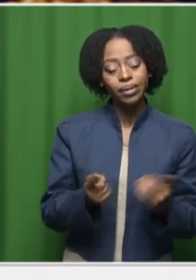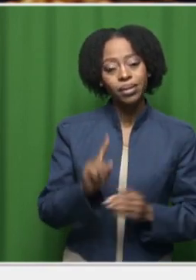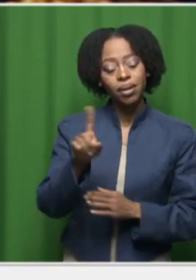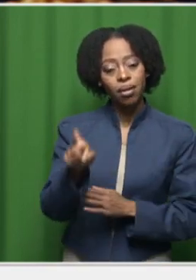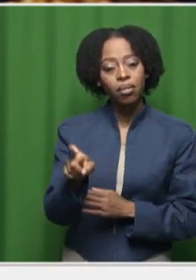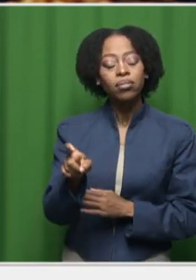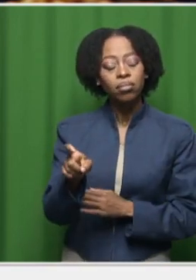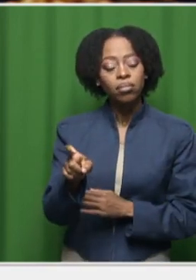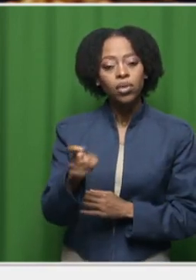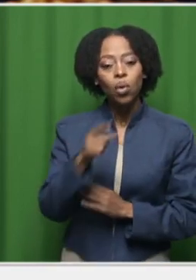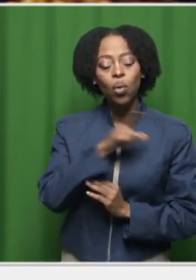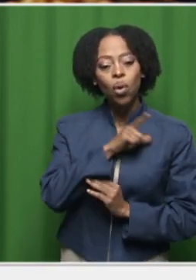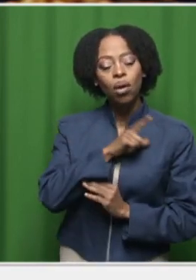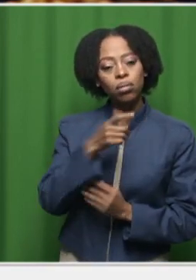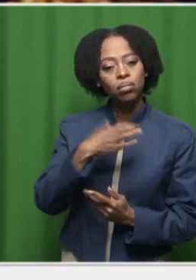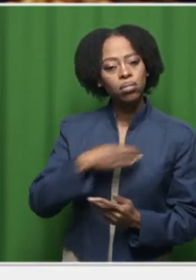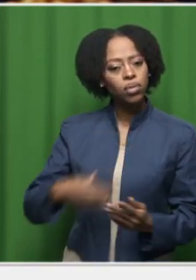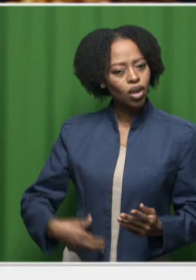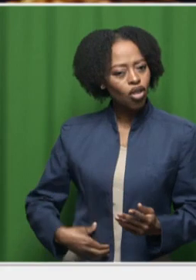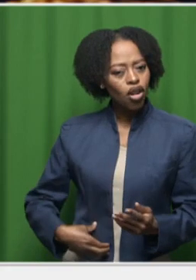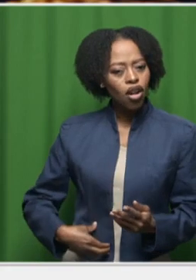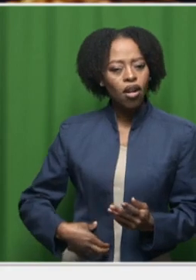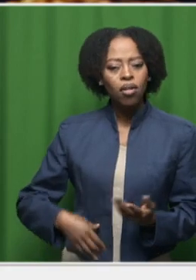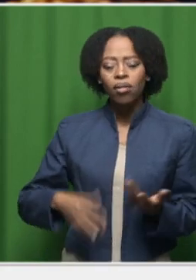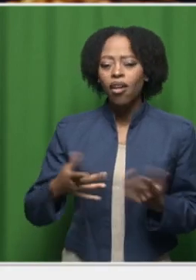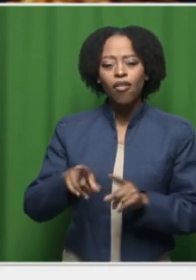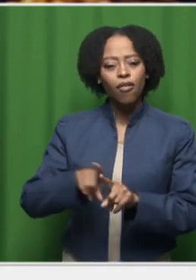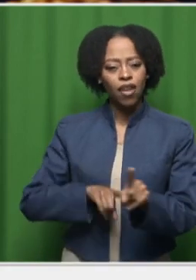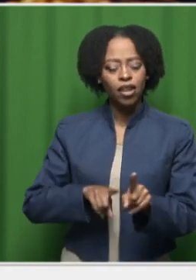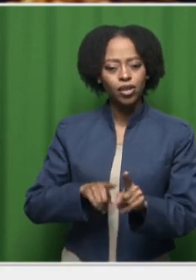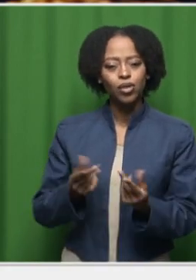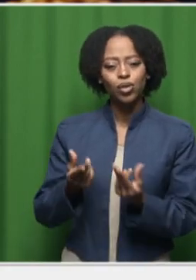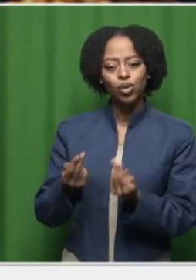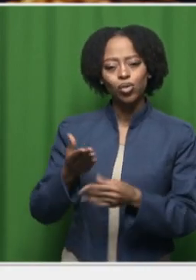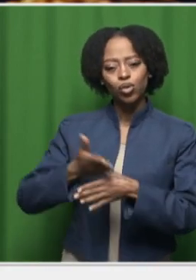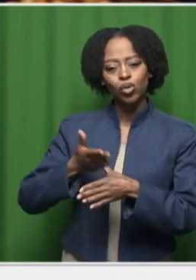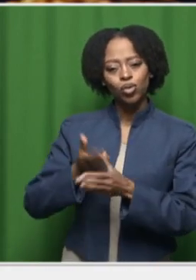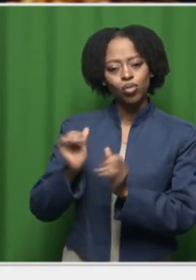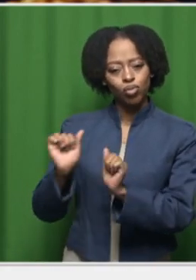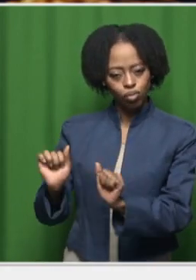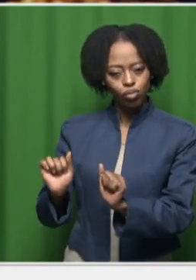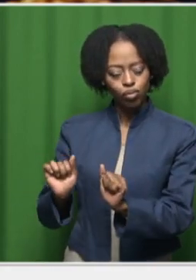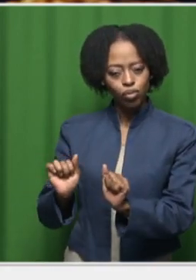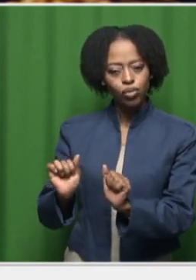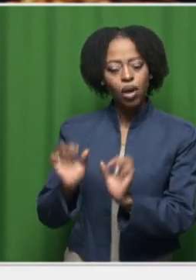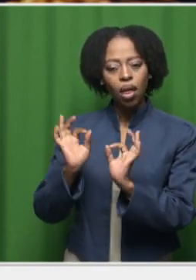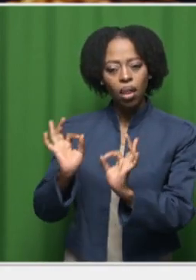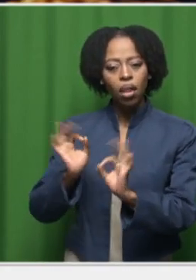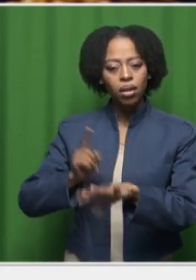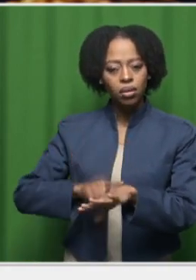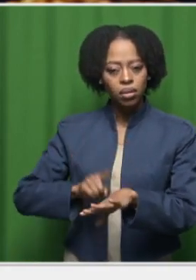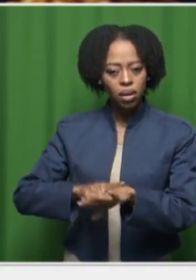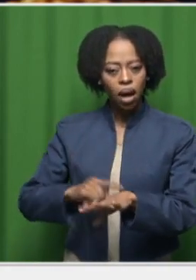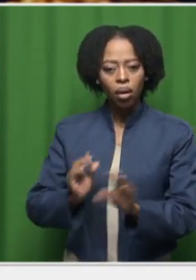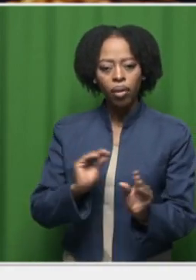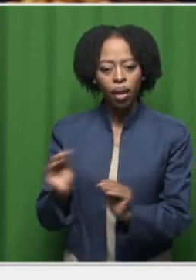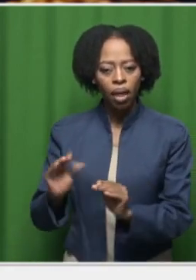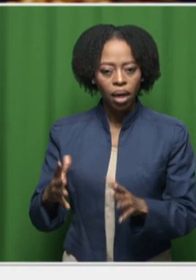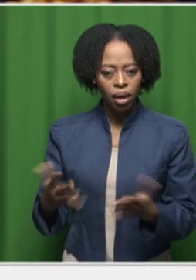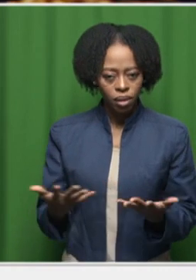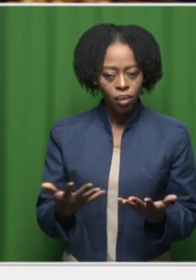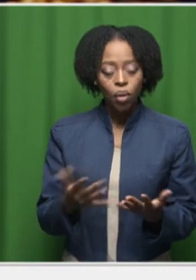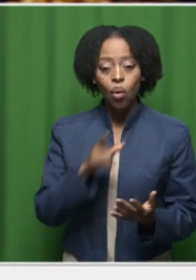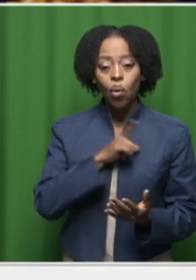an order to declare President Cyril Ramaphosa has failed to fulfill his obligation diligently and without delay